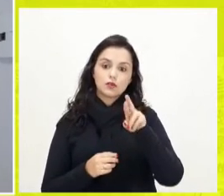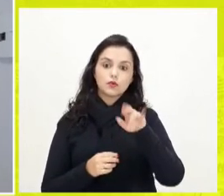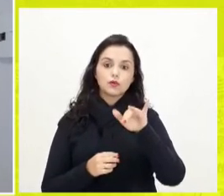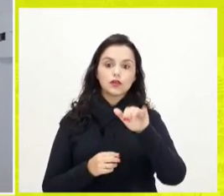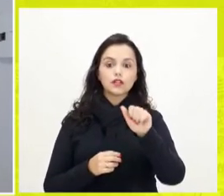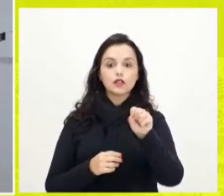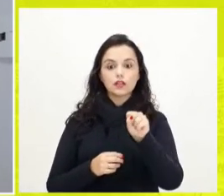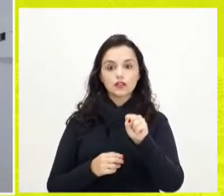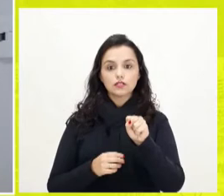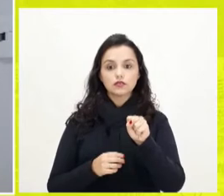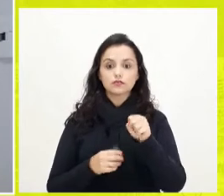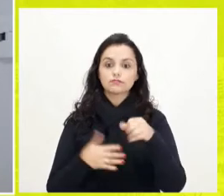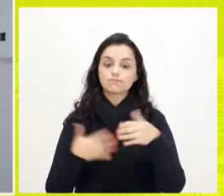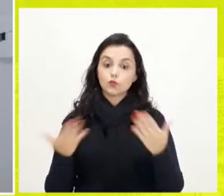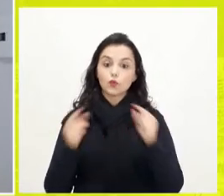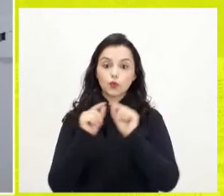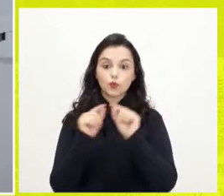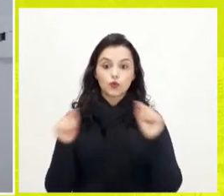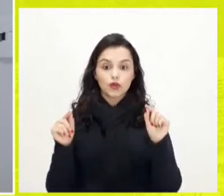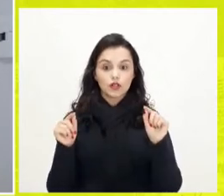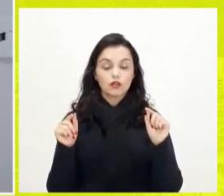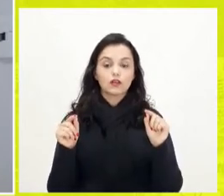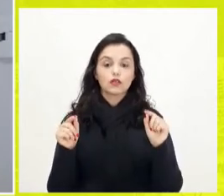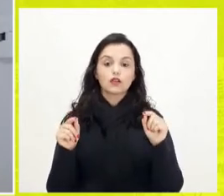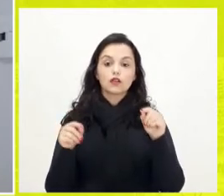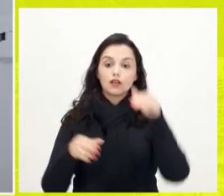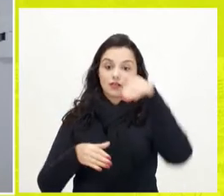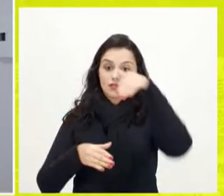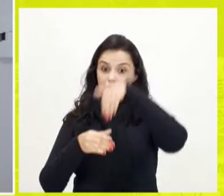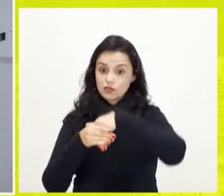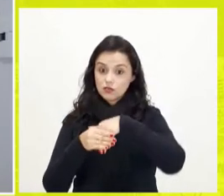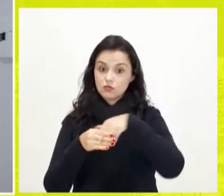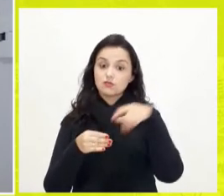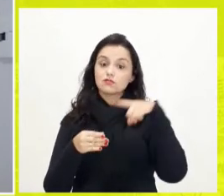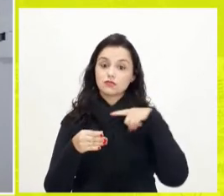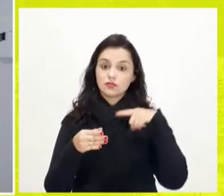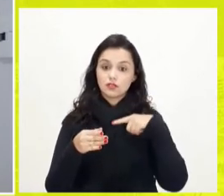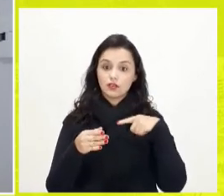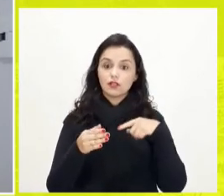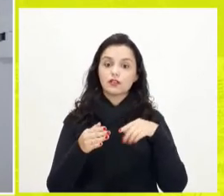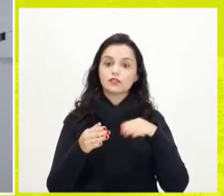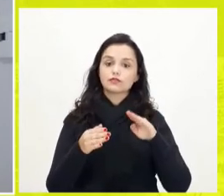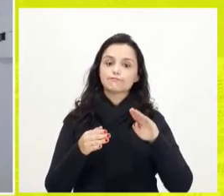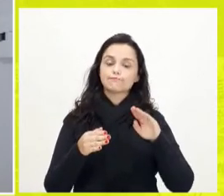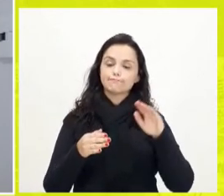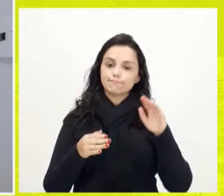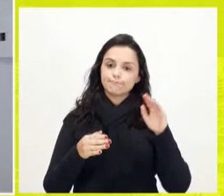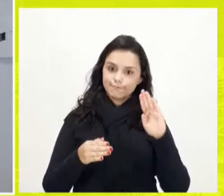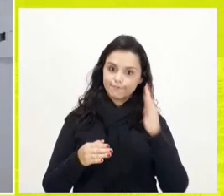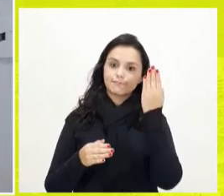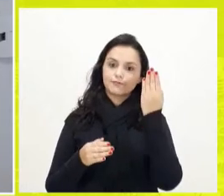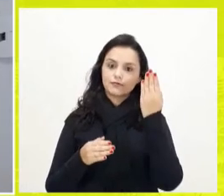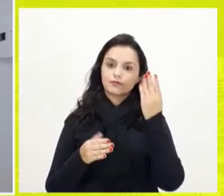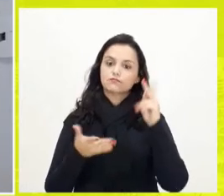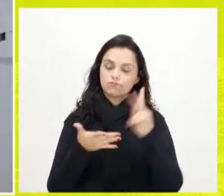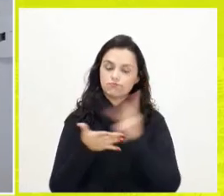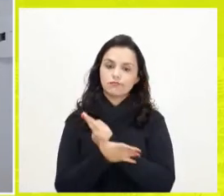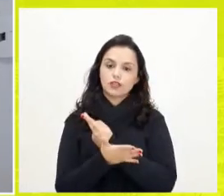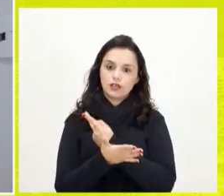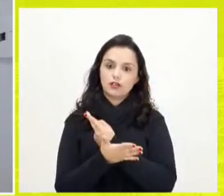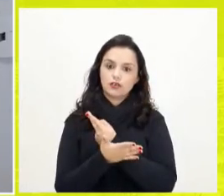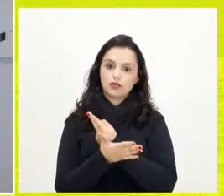conspiracy theory what i say conspiracy because nothing was